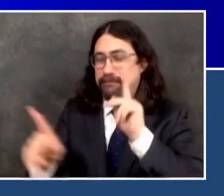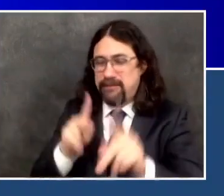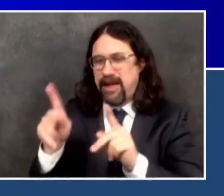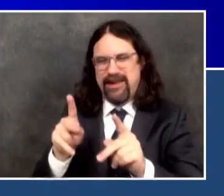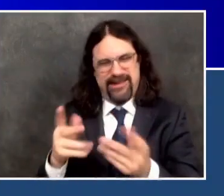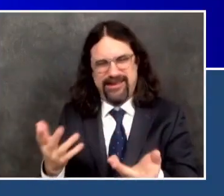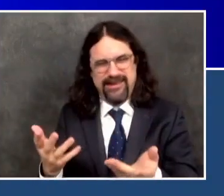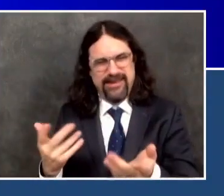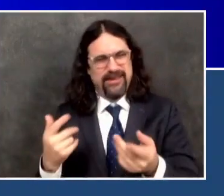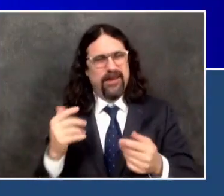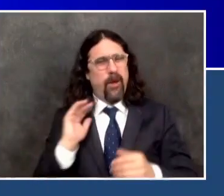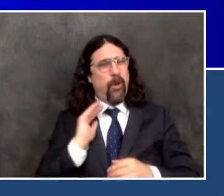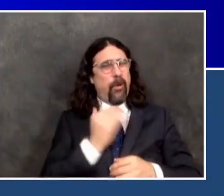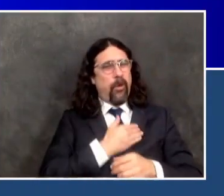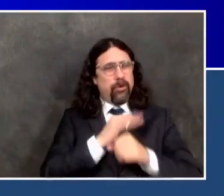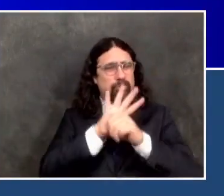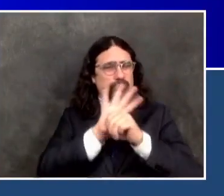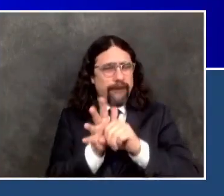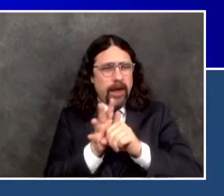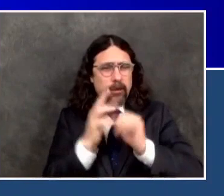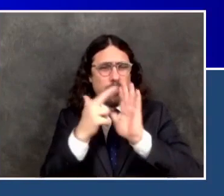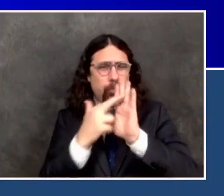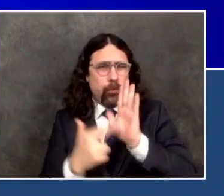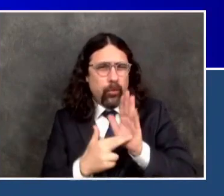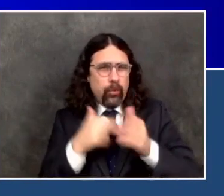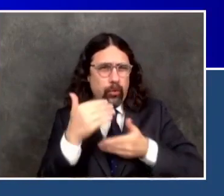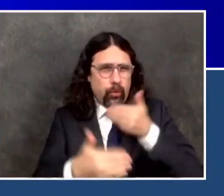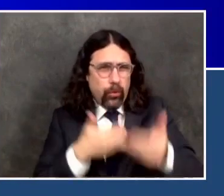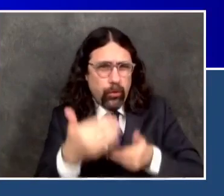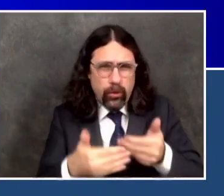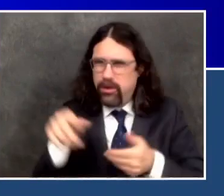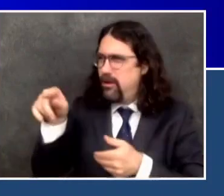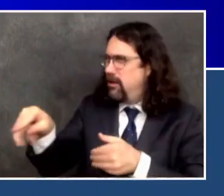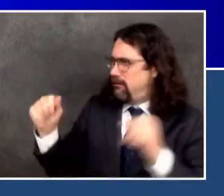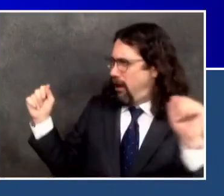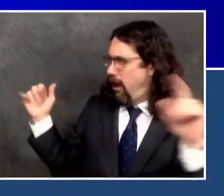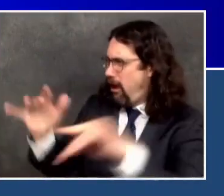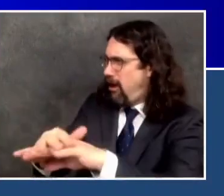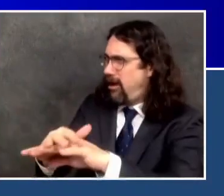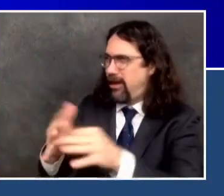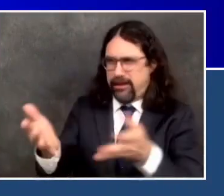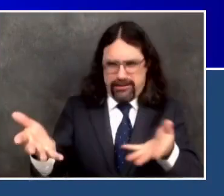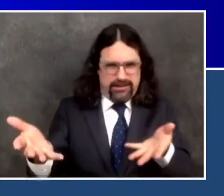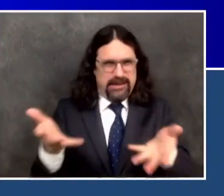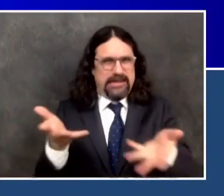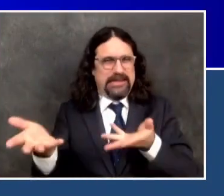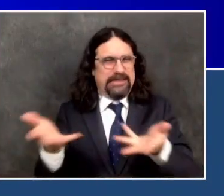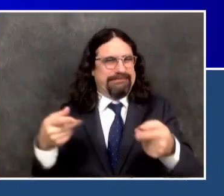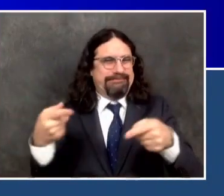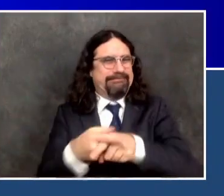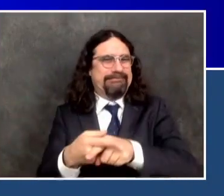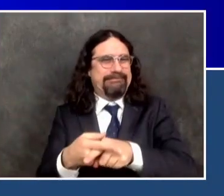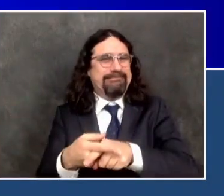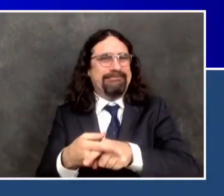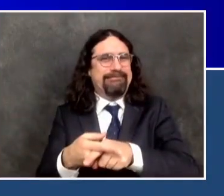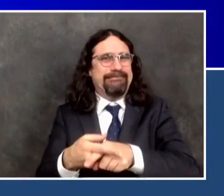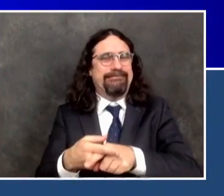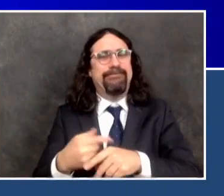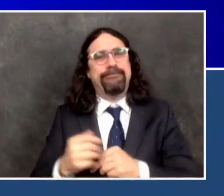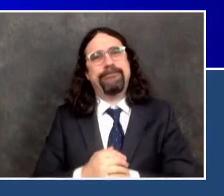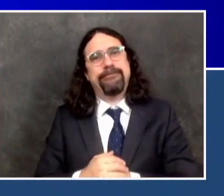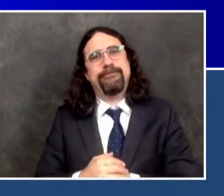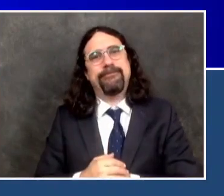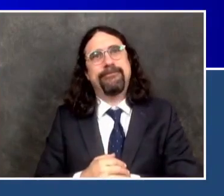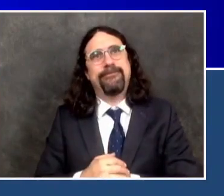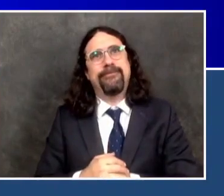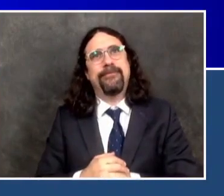few days ago, I said that city permits for events scheduled for the month of May have been canceled. I told you we were